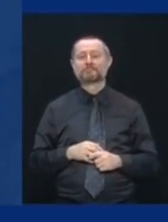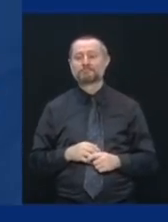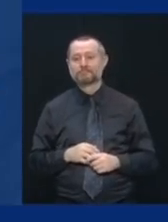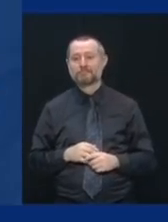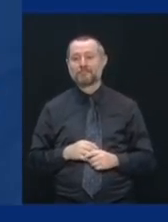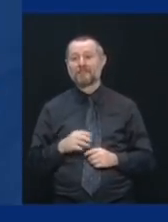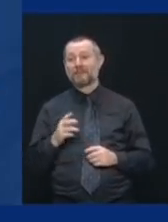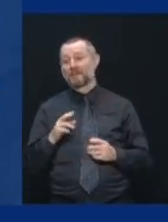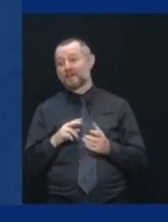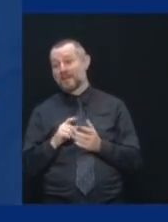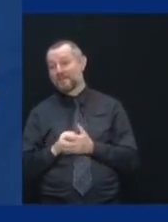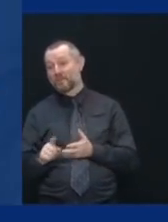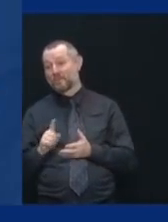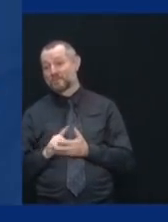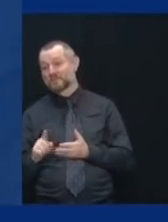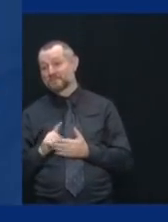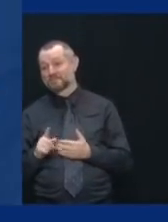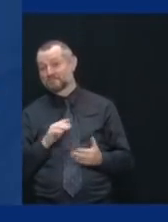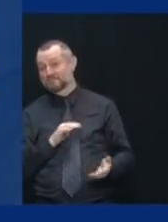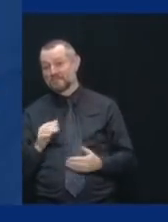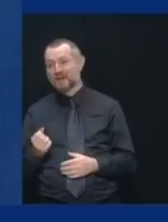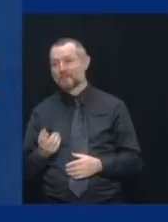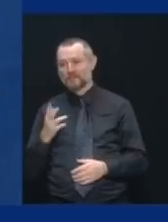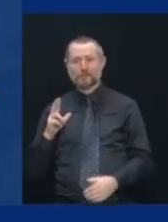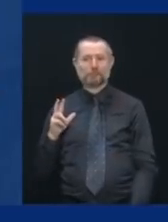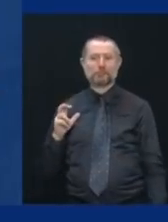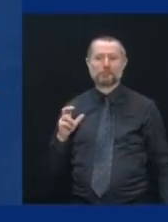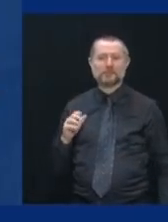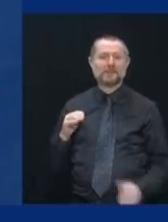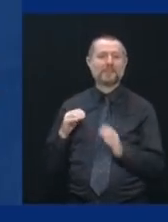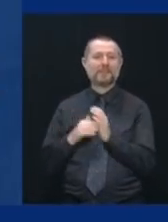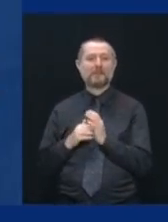still about 300,000 per week. That takes